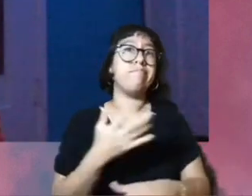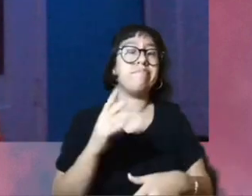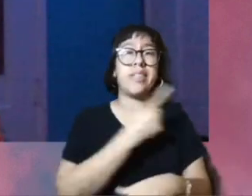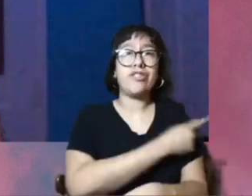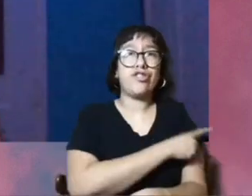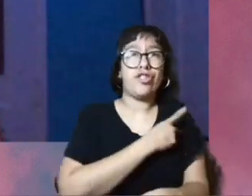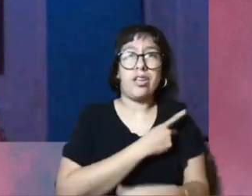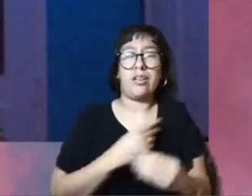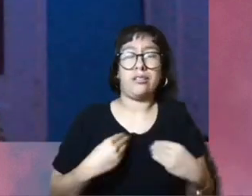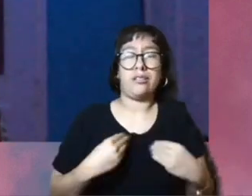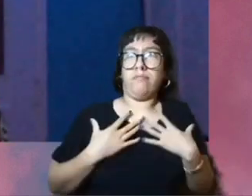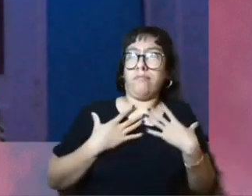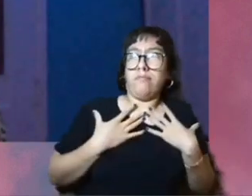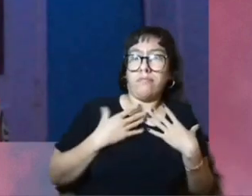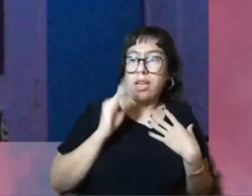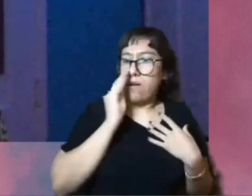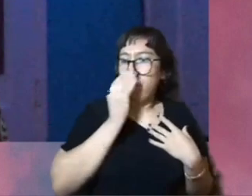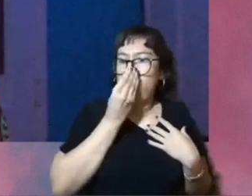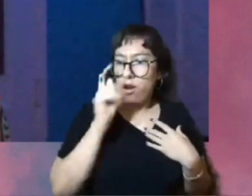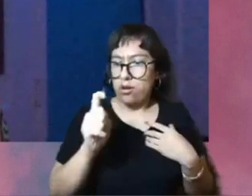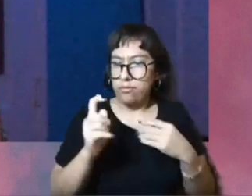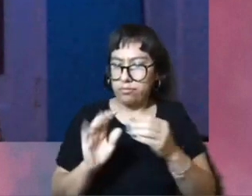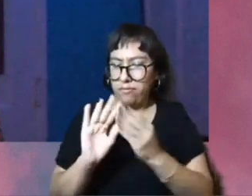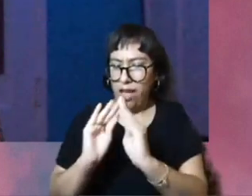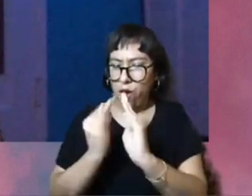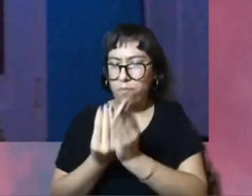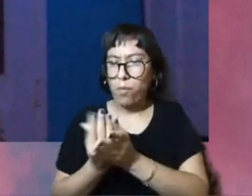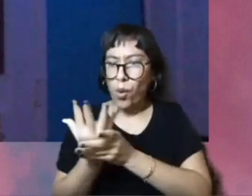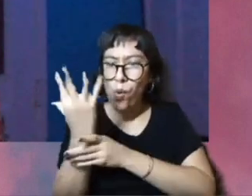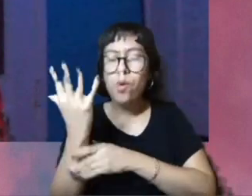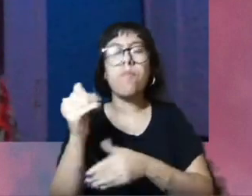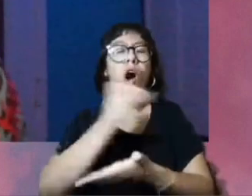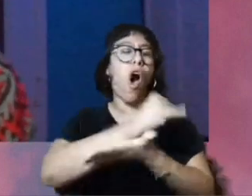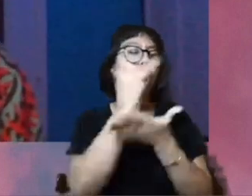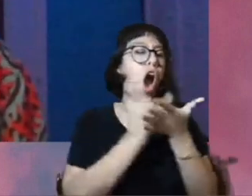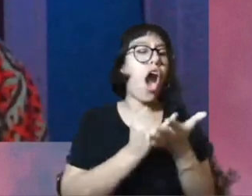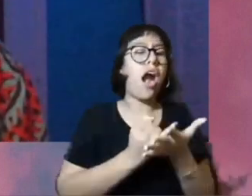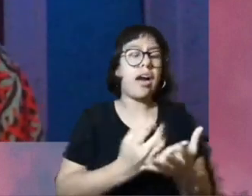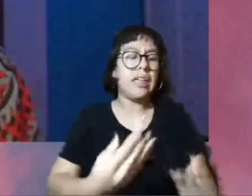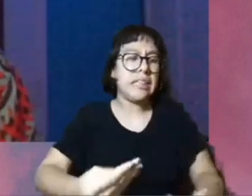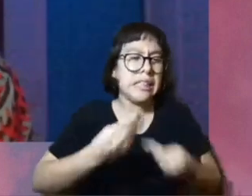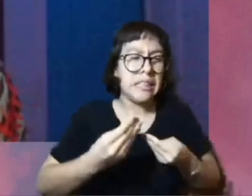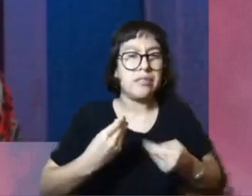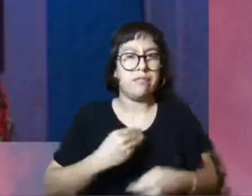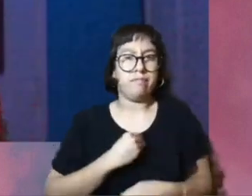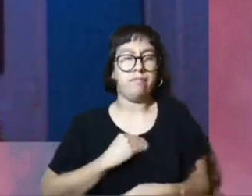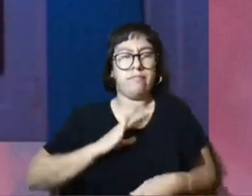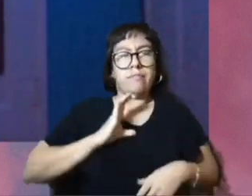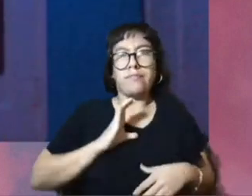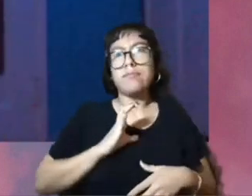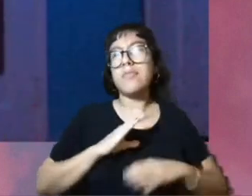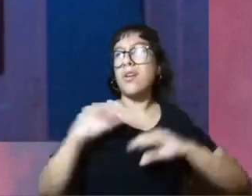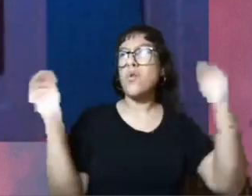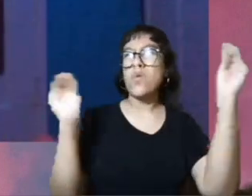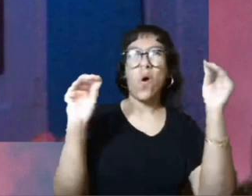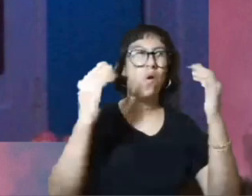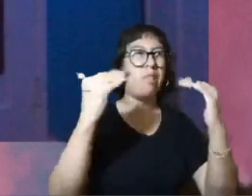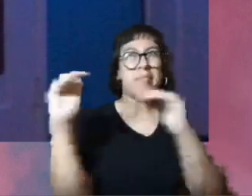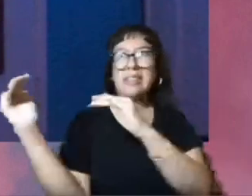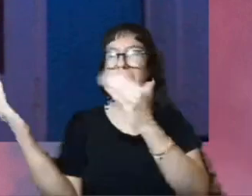the water my wisteria needs to bloom. Let art be our sustenance and feed ourselves on the lack of